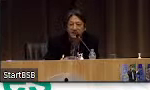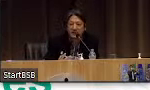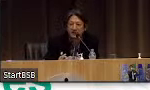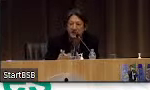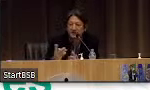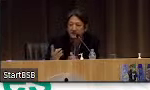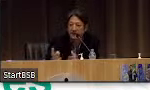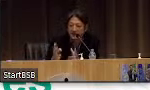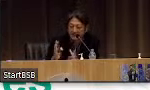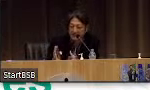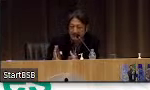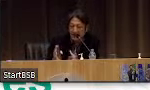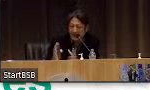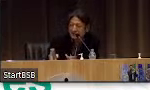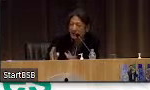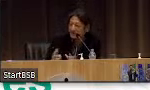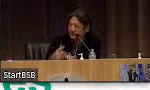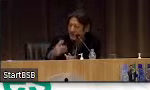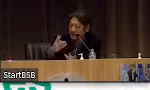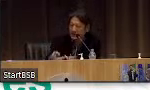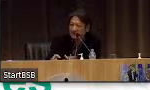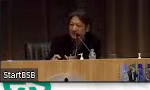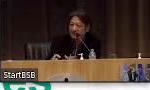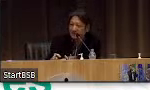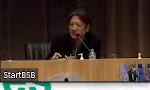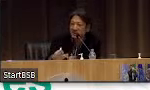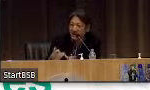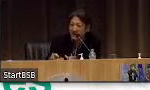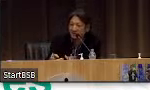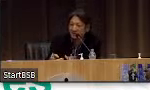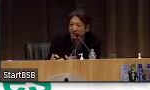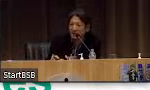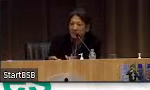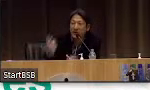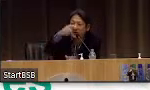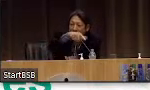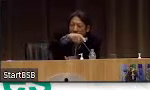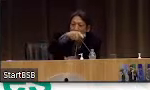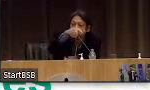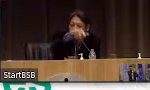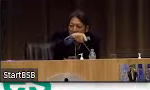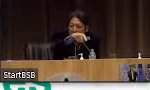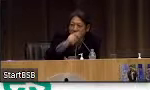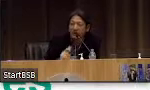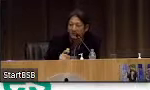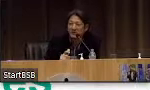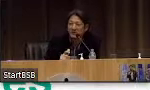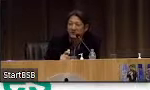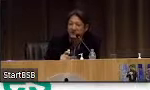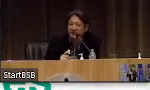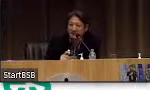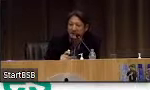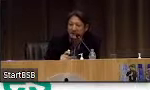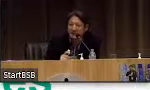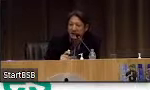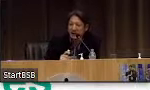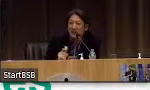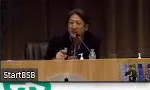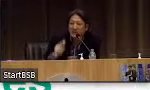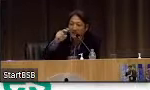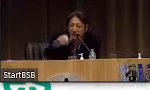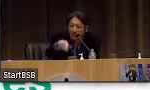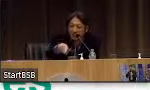how can we translate this knowledge that has been generated so the